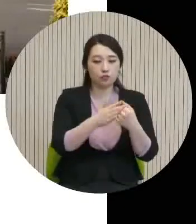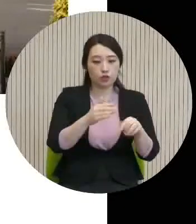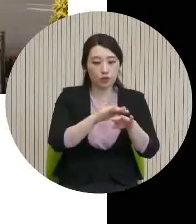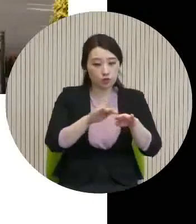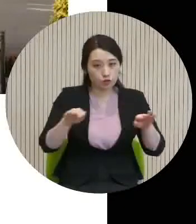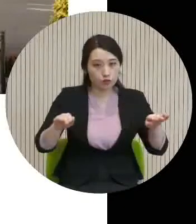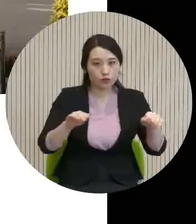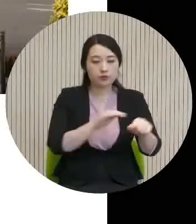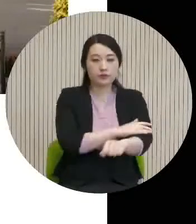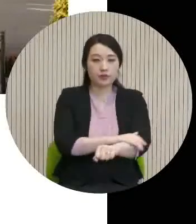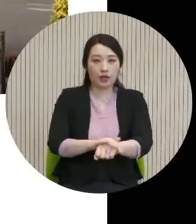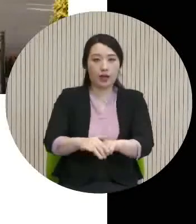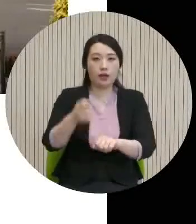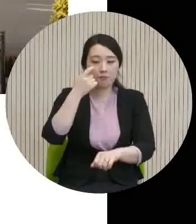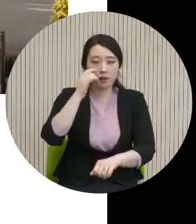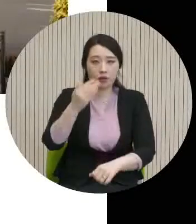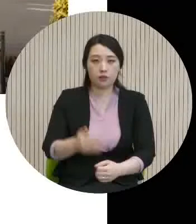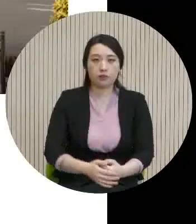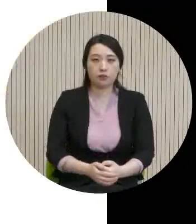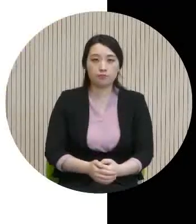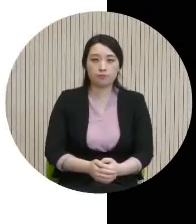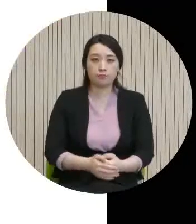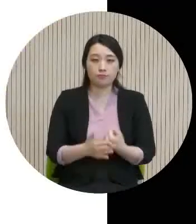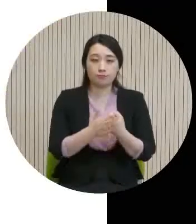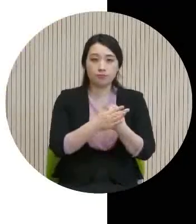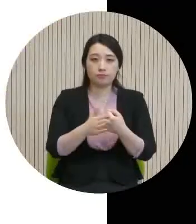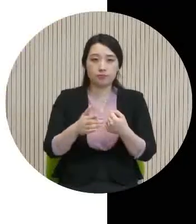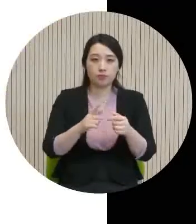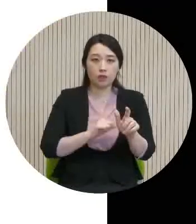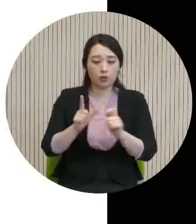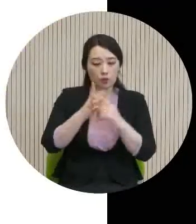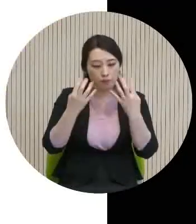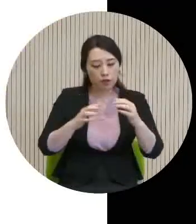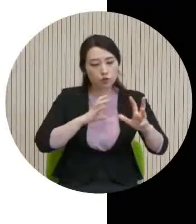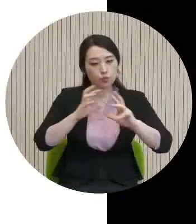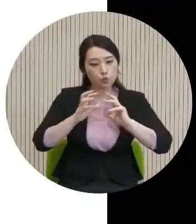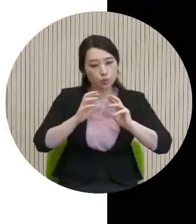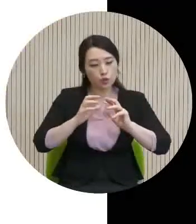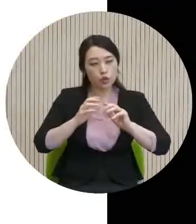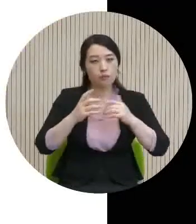come to the Q&A. I move on to